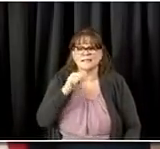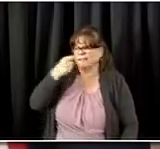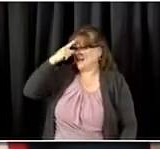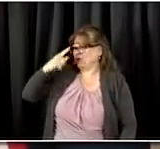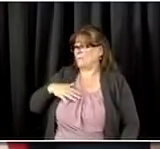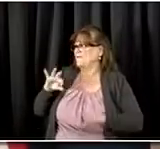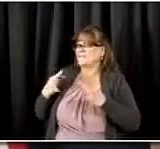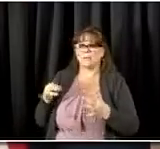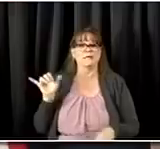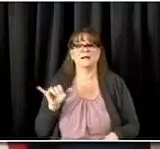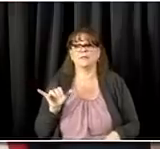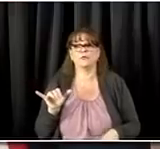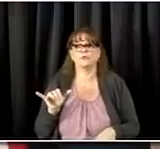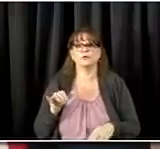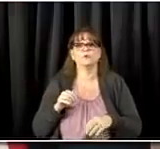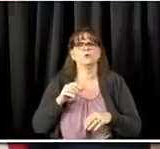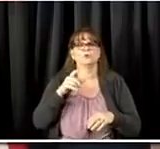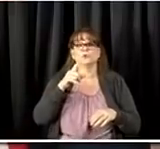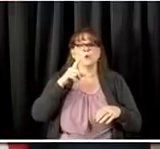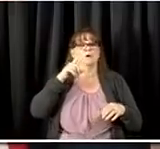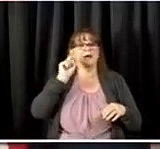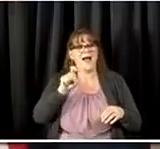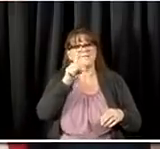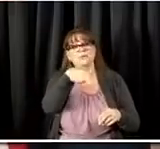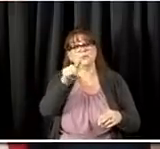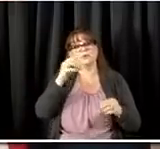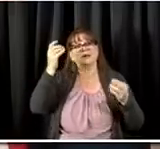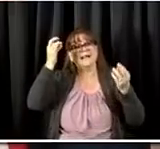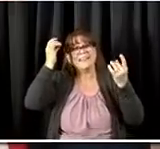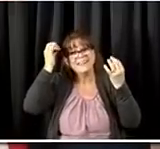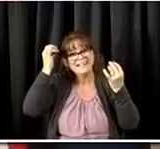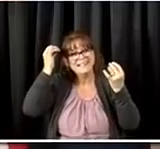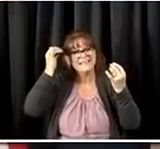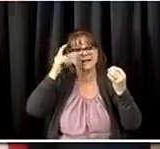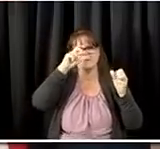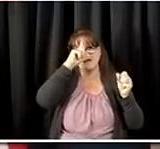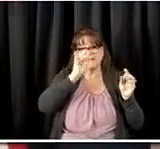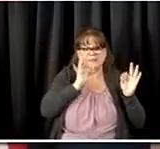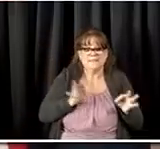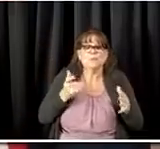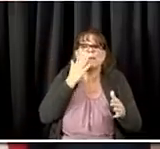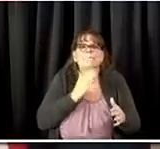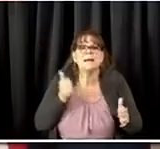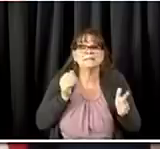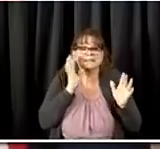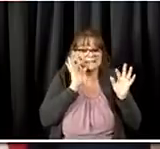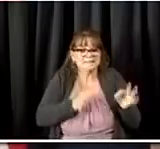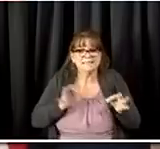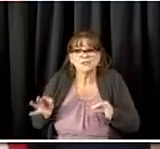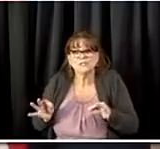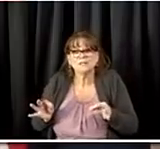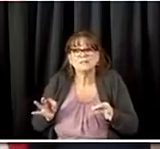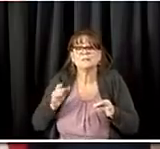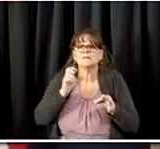be thoughtful about this as well. And make sure that you have your family there for many Thanksgivings to